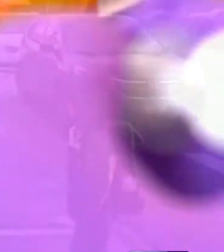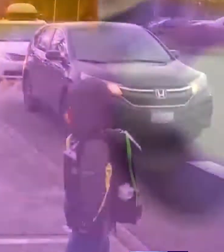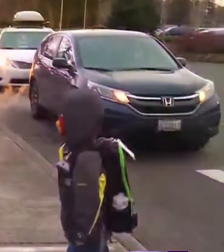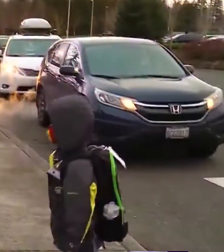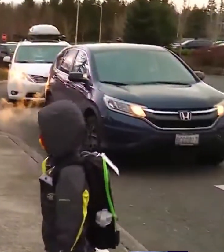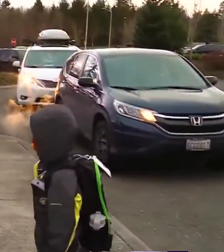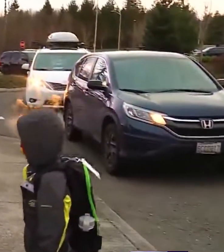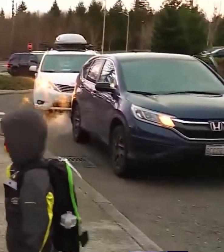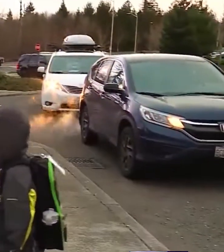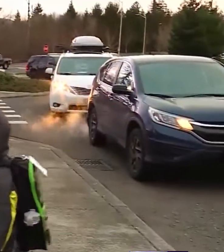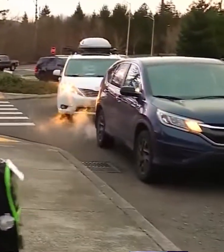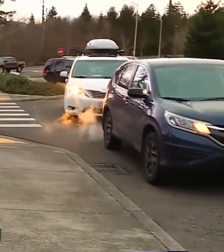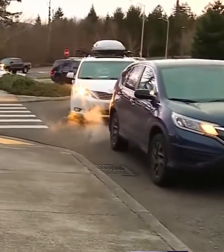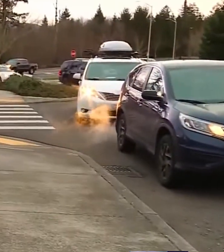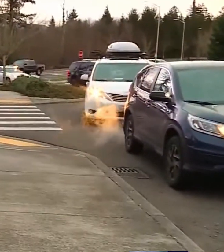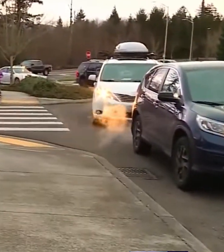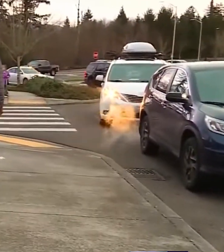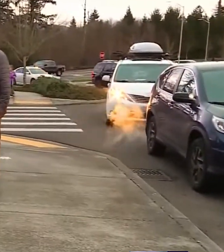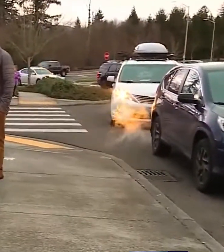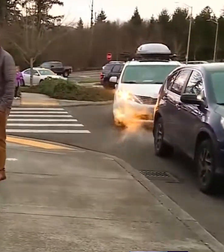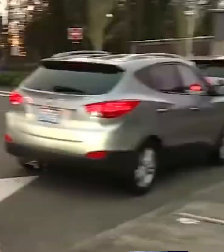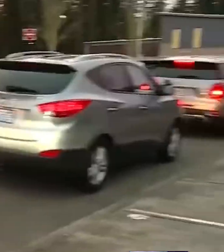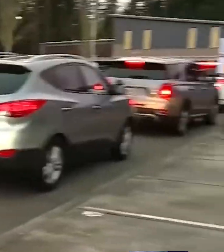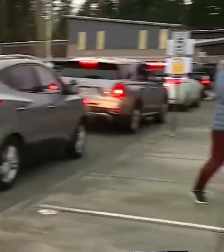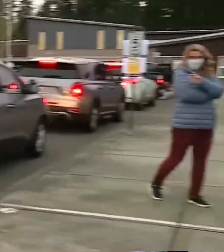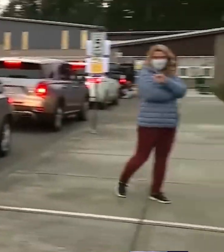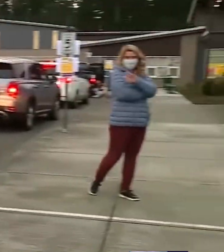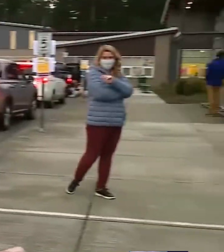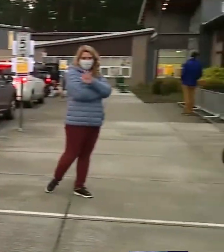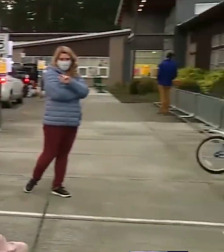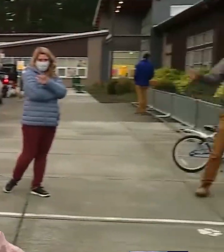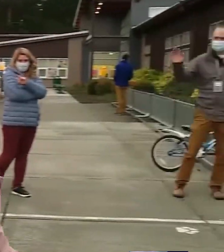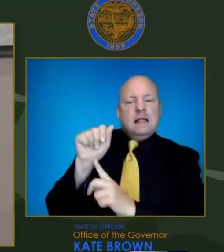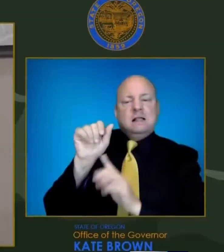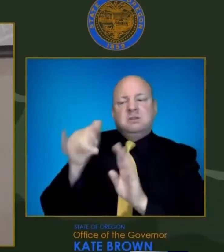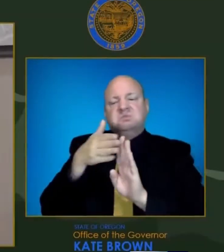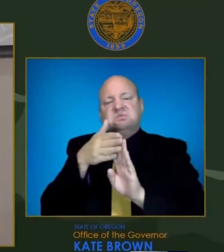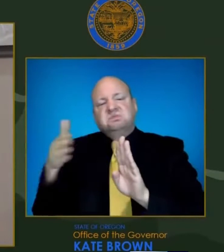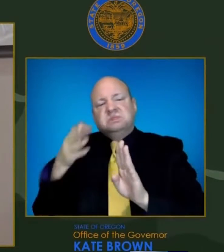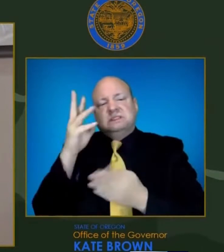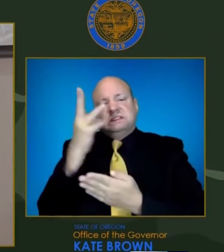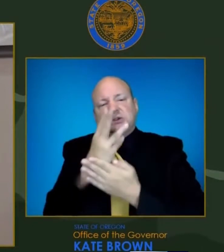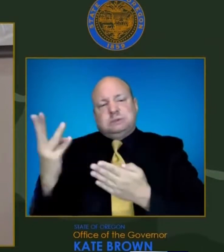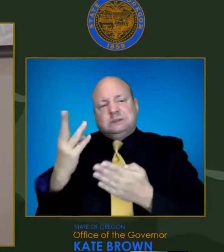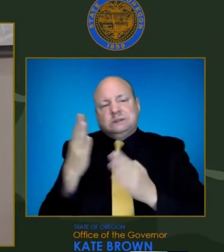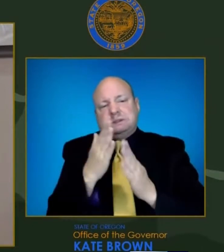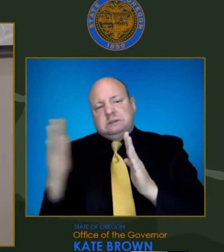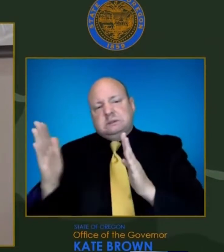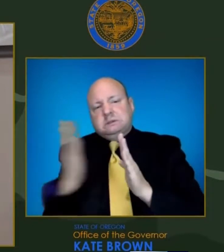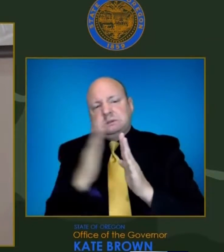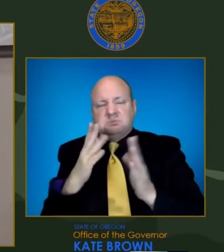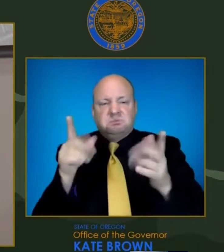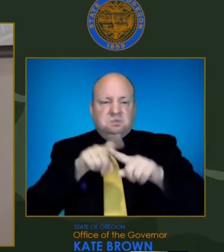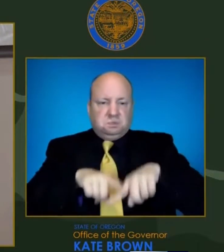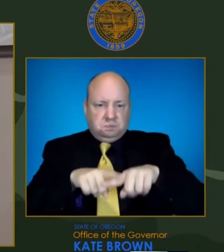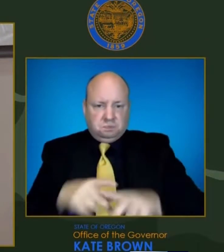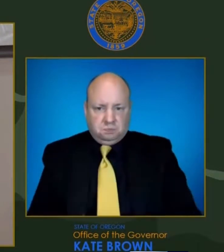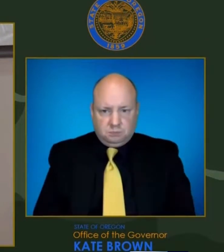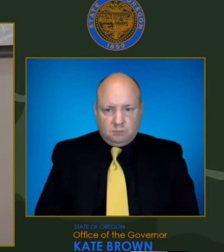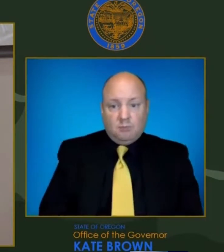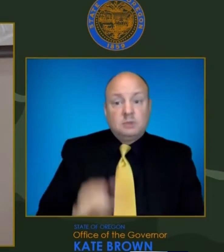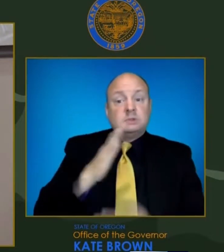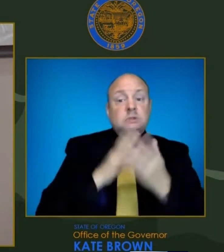vaccines. It's an effort to protect school kids, most who are too young to get the vaccine. There are those who will disagree with the actions I'm taking